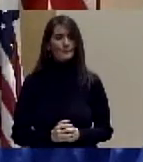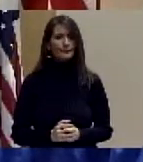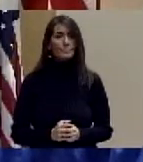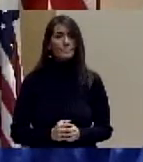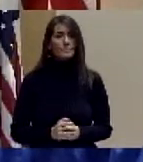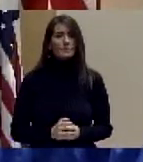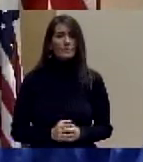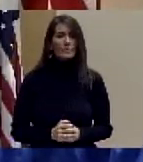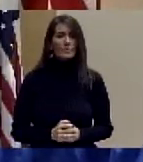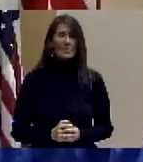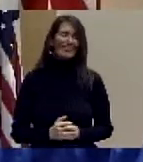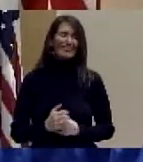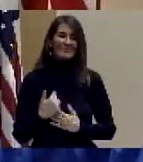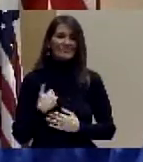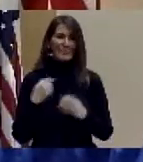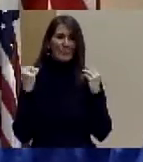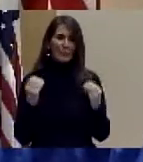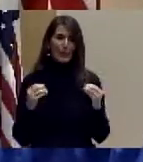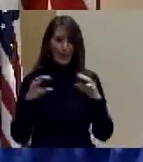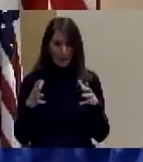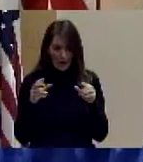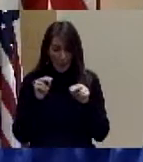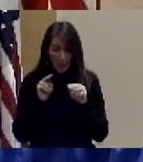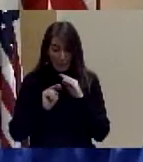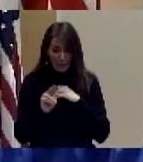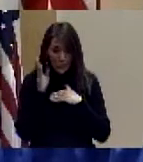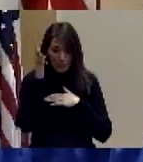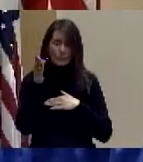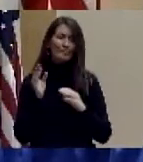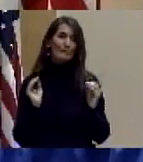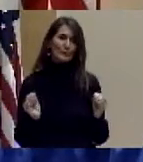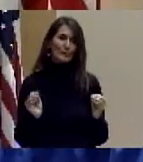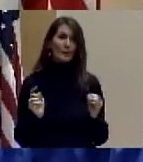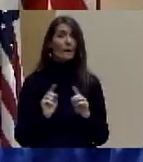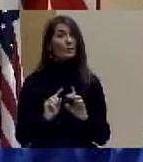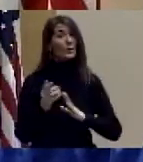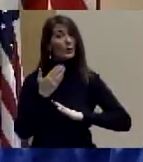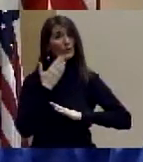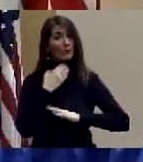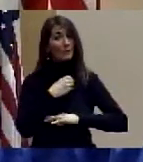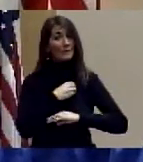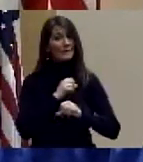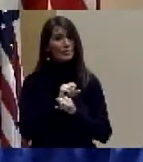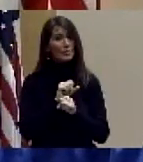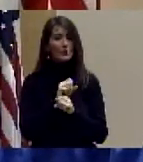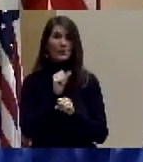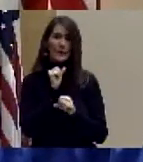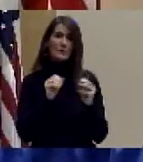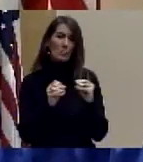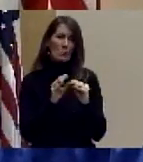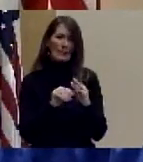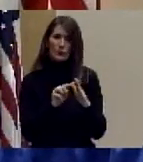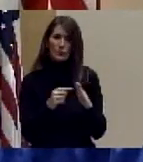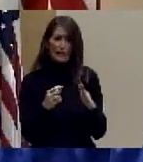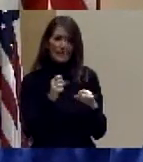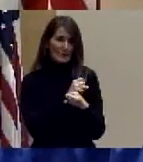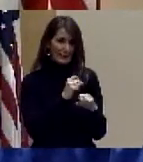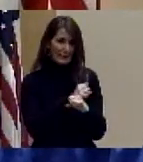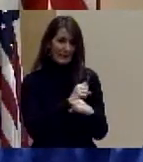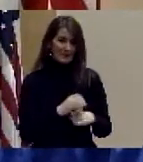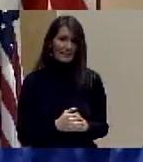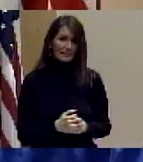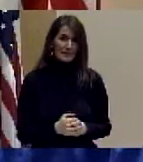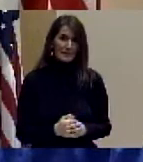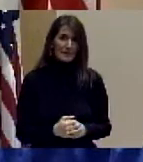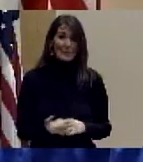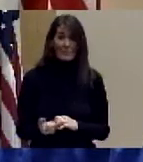Now, I don't claim to have a crystal ball, but good police work is about a lot more than just statistics. In last